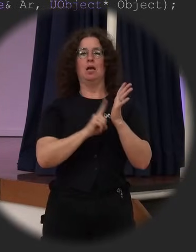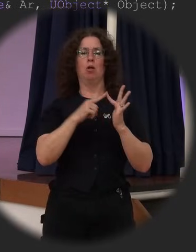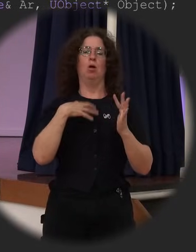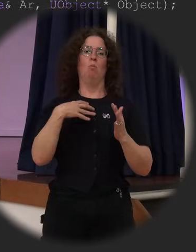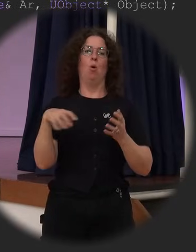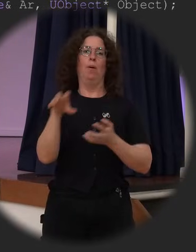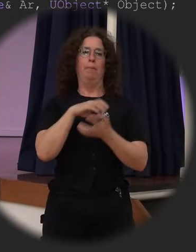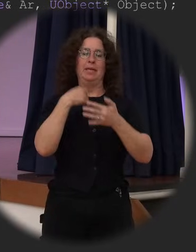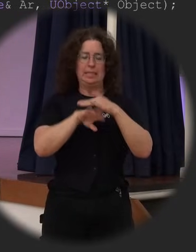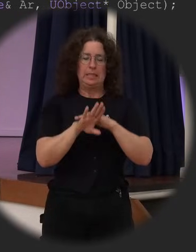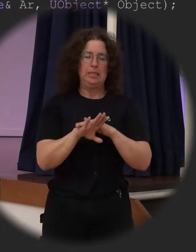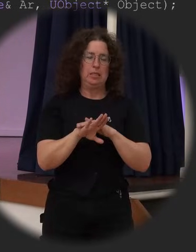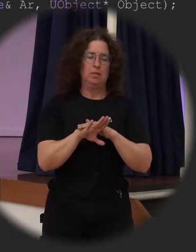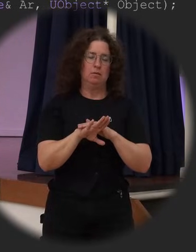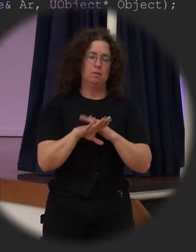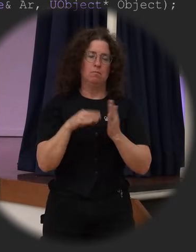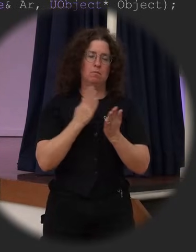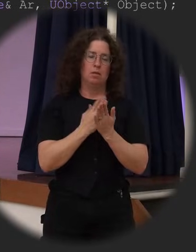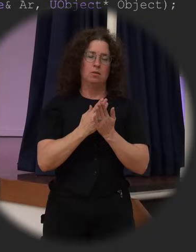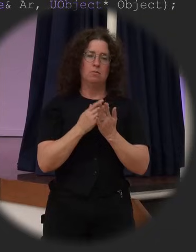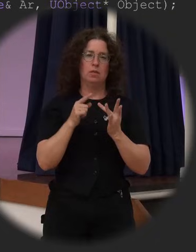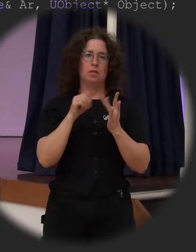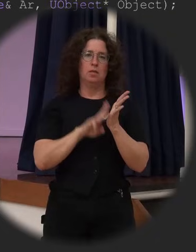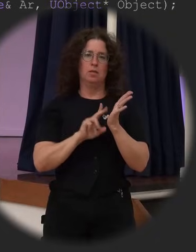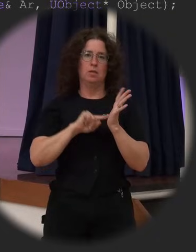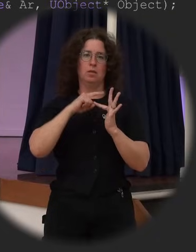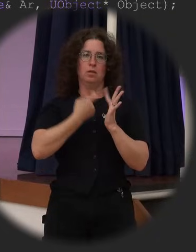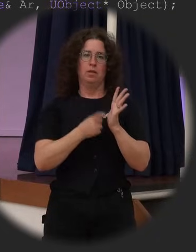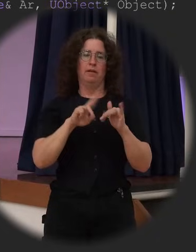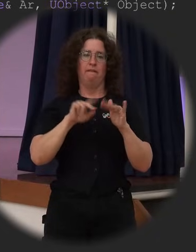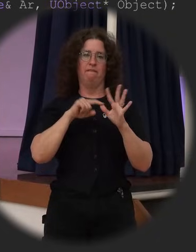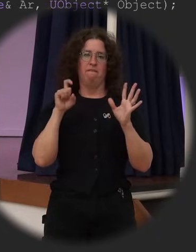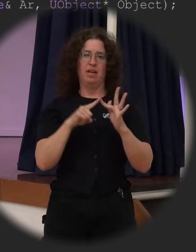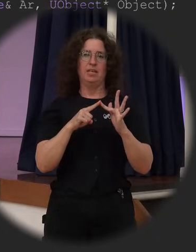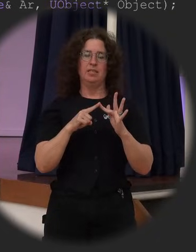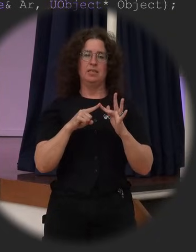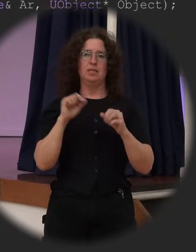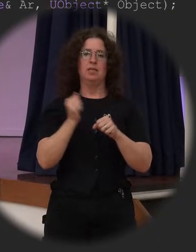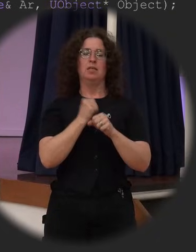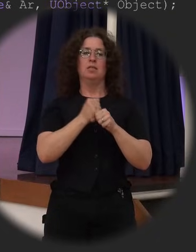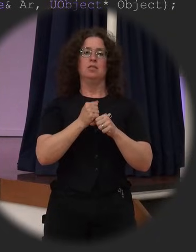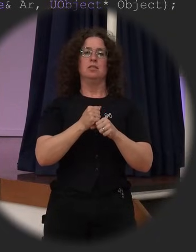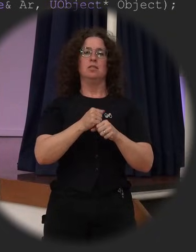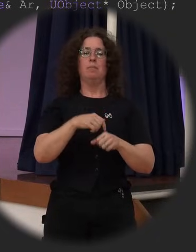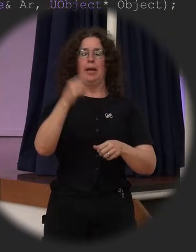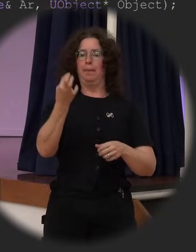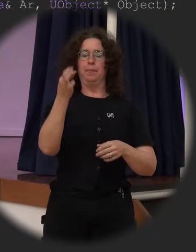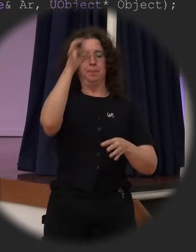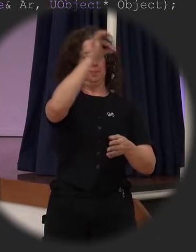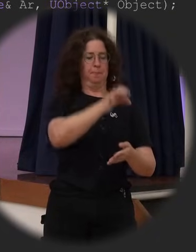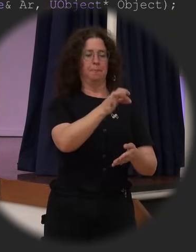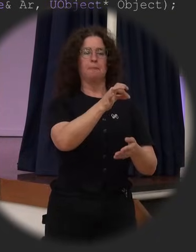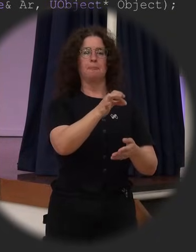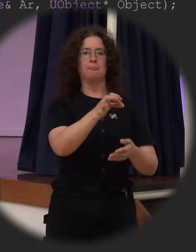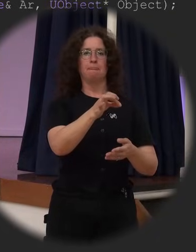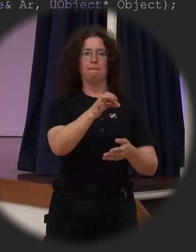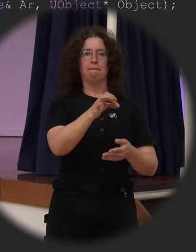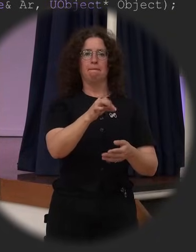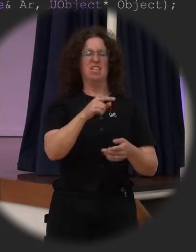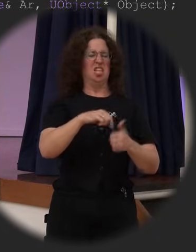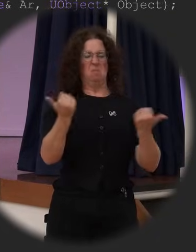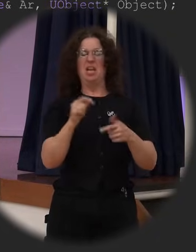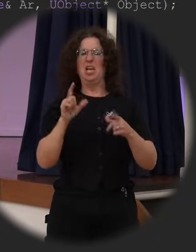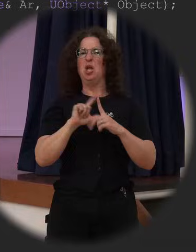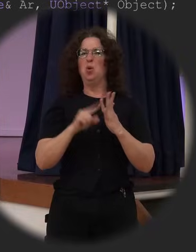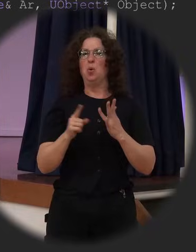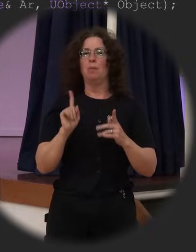really, but the interface that we need to implement in order to make an actor savable. It does a whole lot of stuff. I won't go into all of it, but